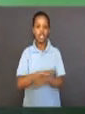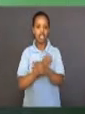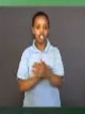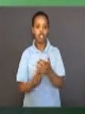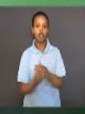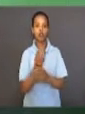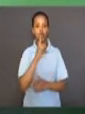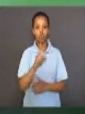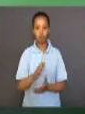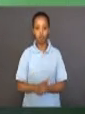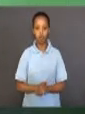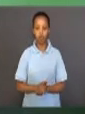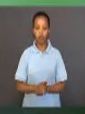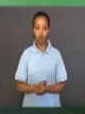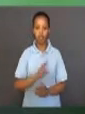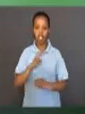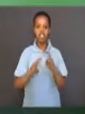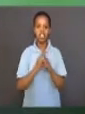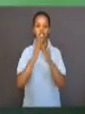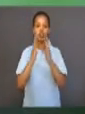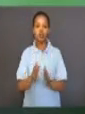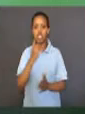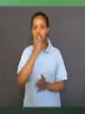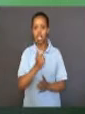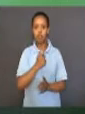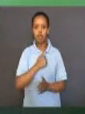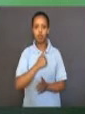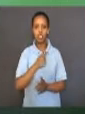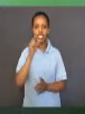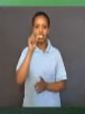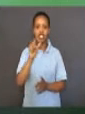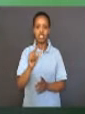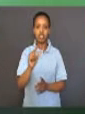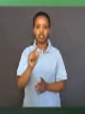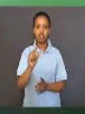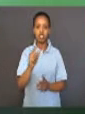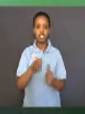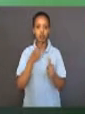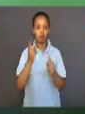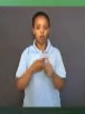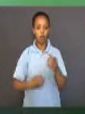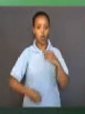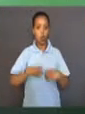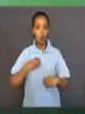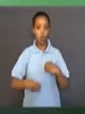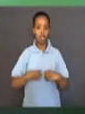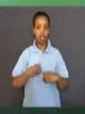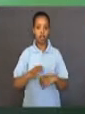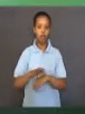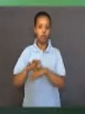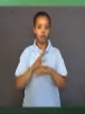Scientists believe that some of the first organisms to live on Earth were